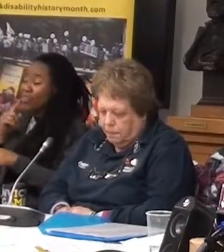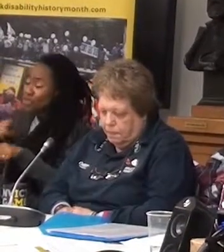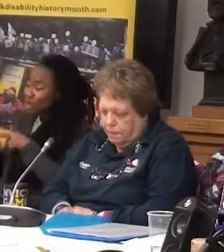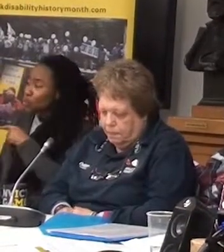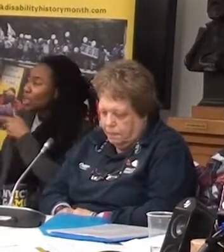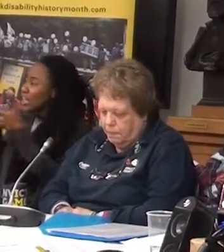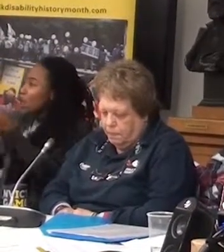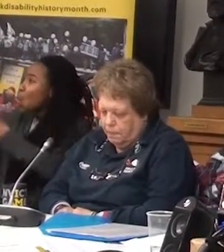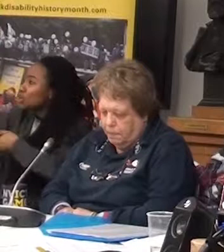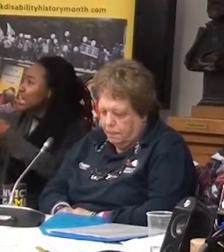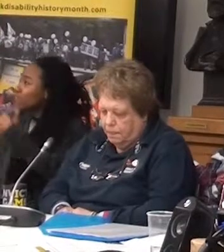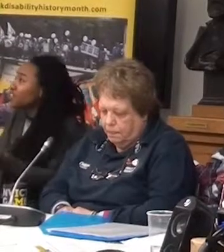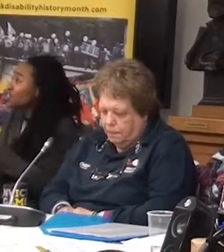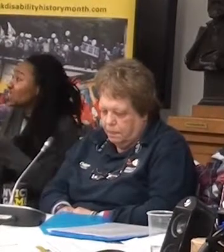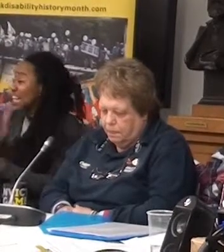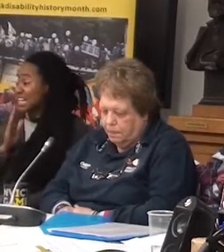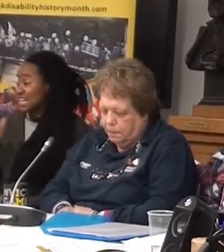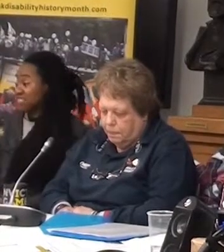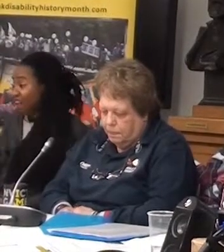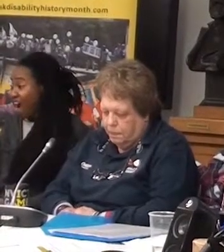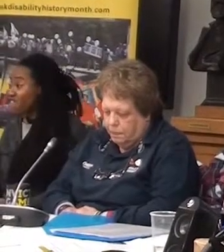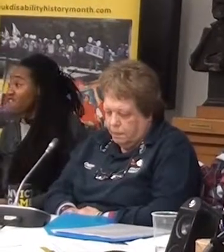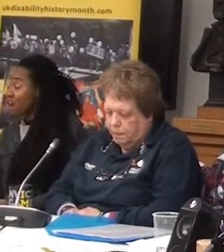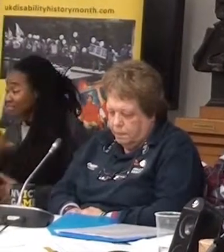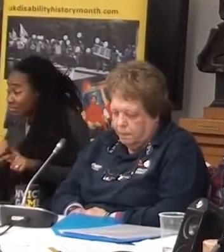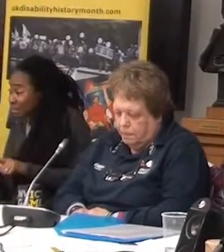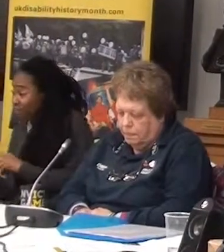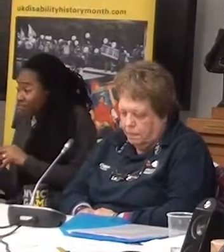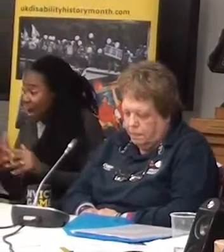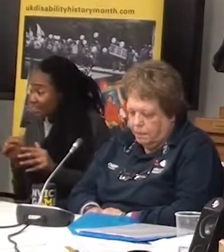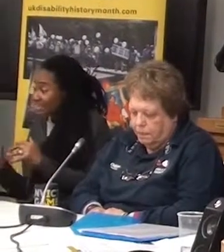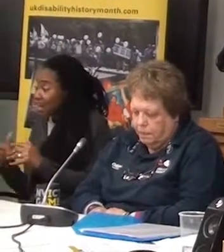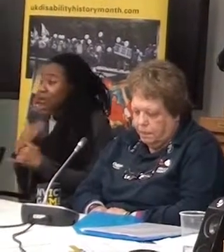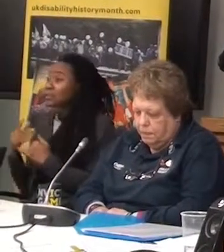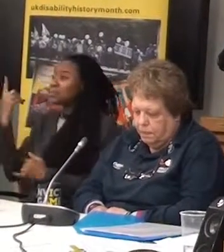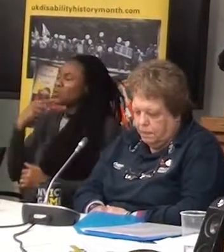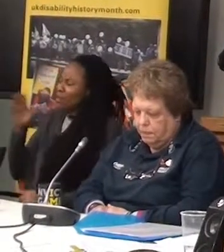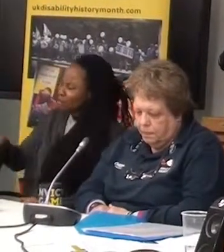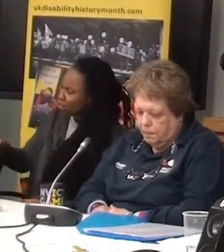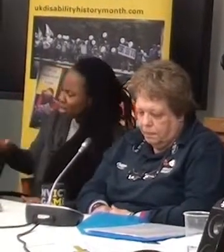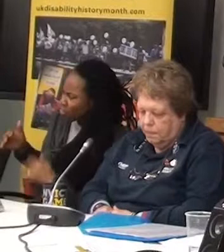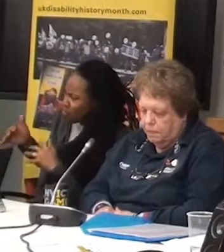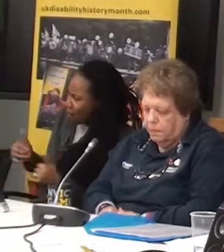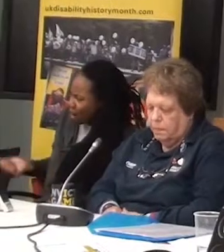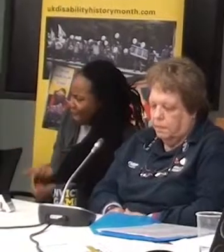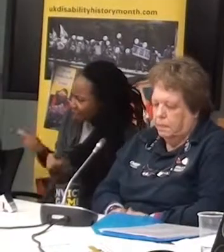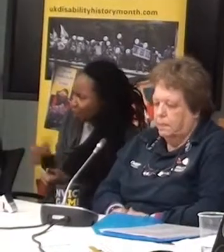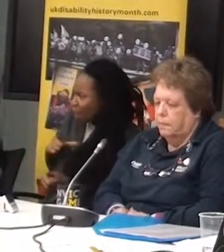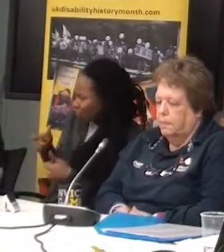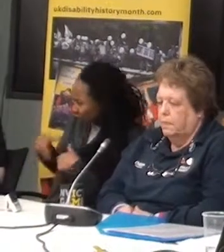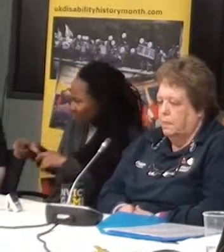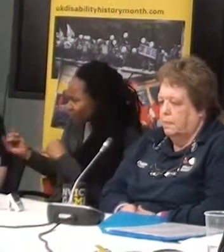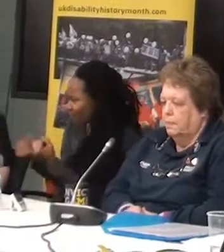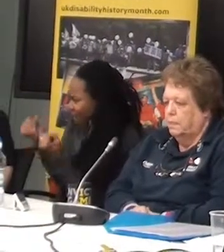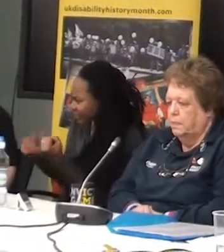on, they were still fighting in East Africa. Until somebody told them, you know, the war has ended. Why are you guys still fighting? And